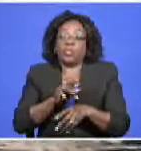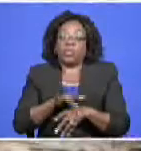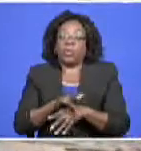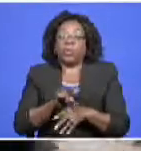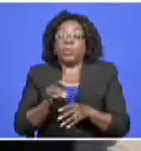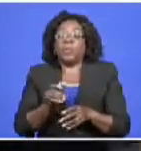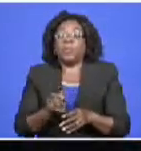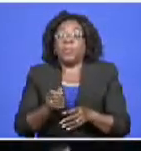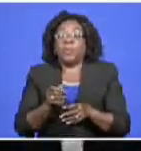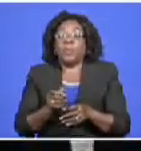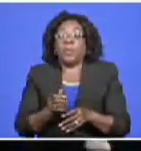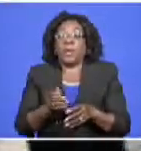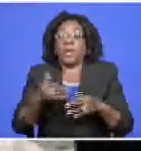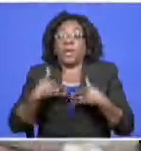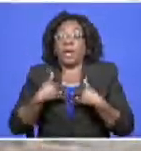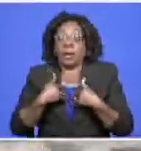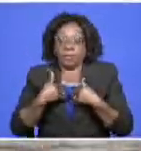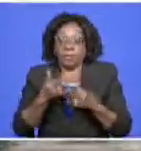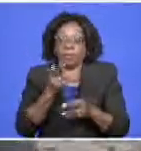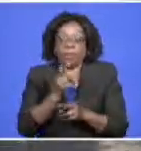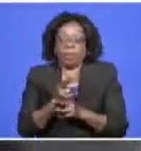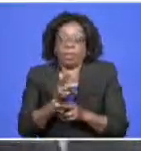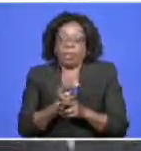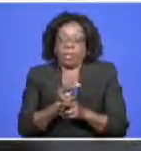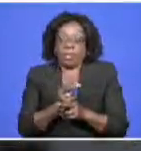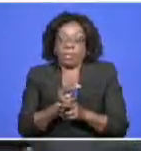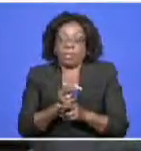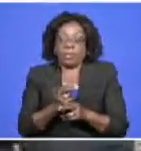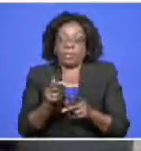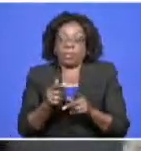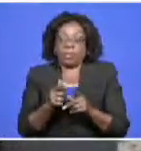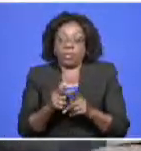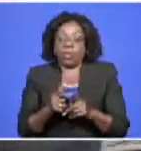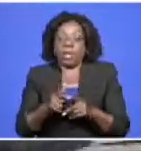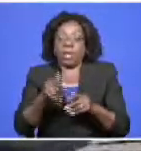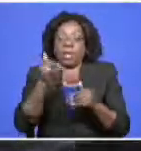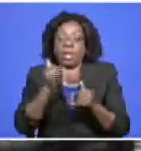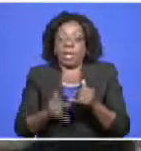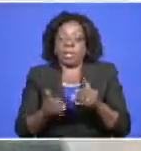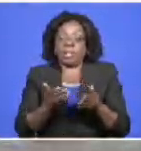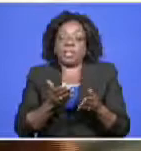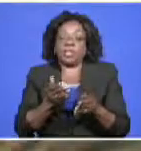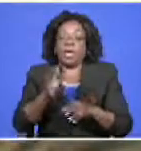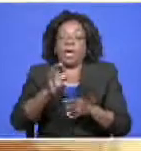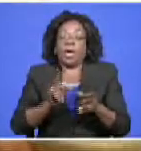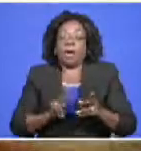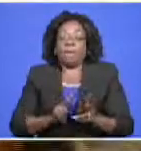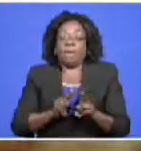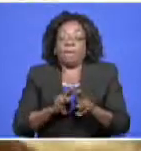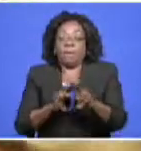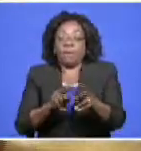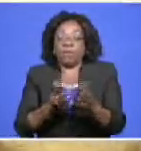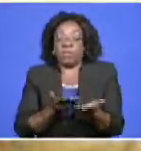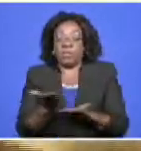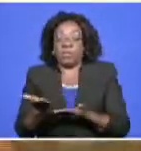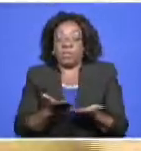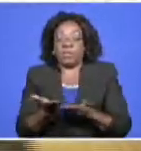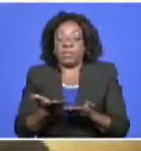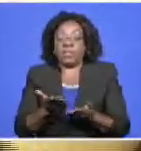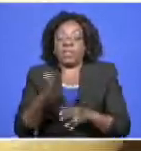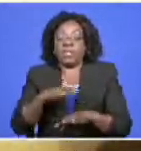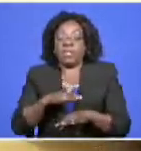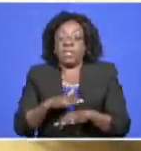number of unclaimed bodies. Managing Director of the Bahamas Disaster Reconstruction Authority, Catherine Forbes-Smith, announcing during a press conference on Sunday